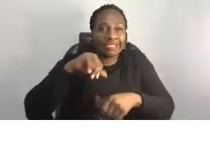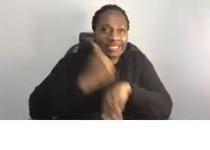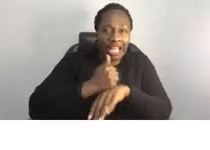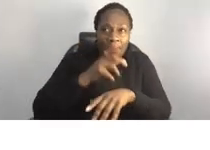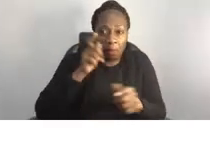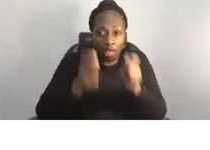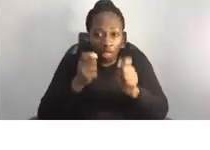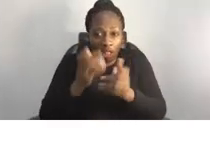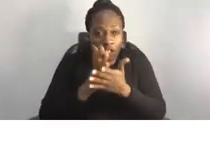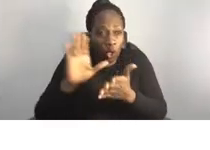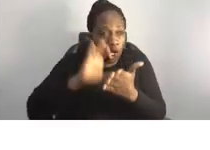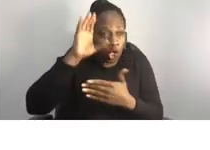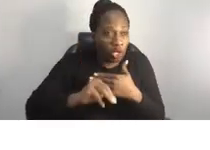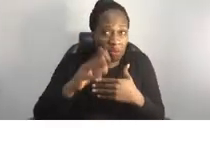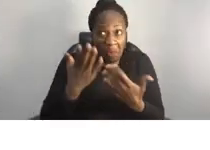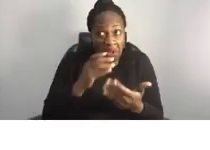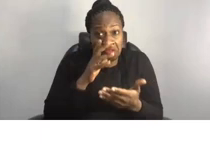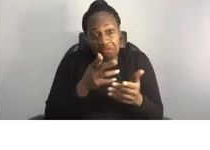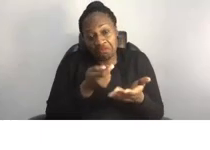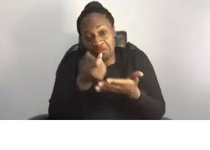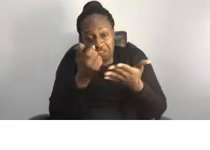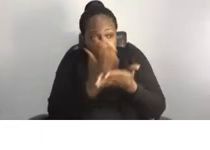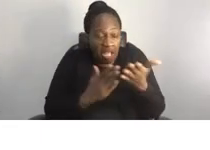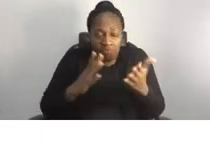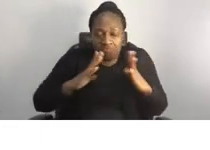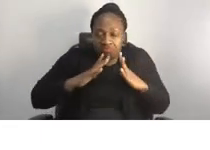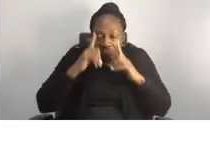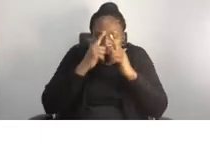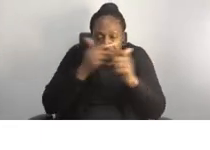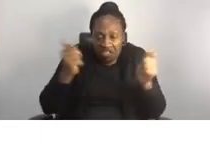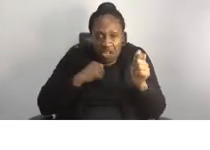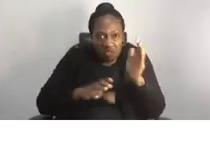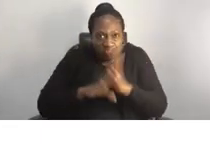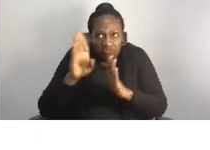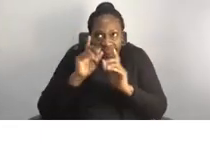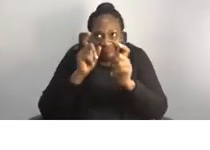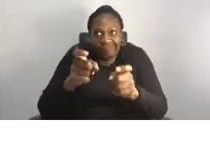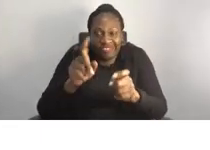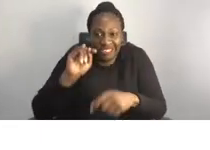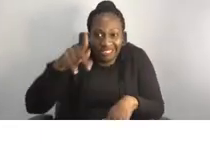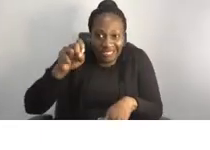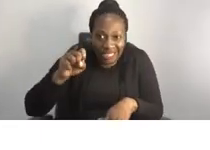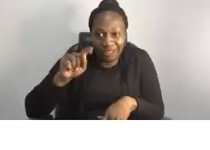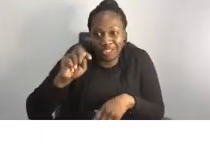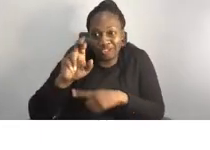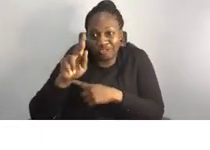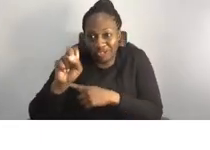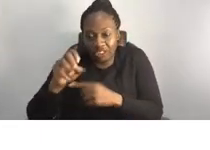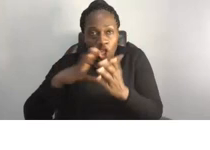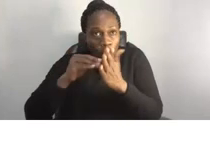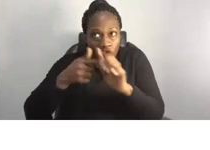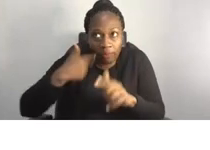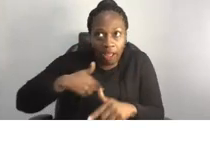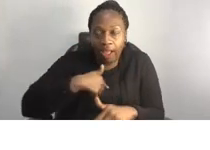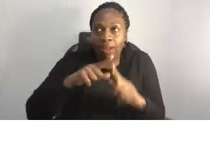it, or maybe not use other pieces. And that's why we created and give it to you with some tips and tricks. Learn from us, but